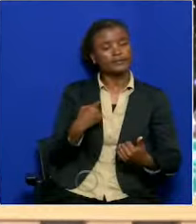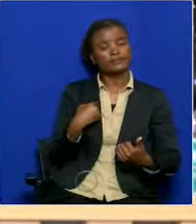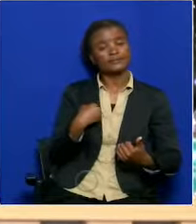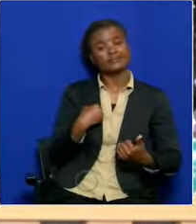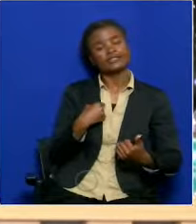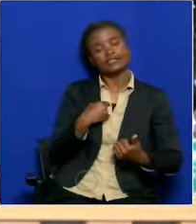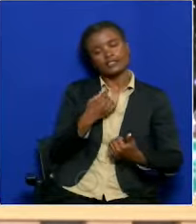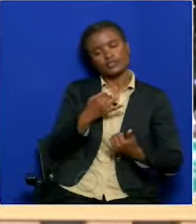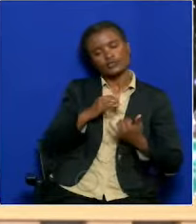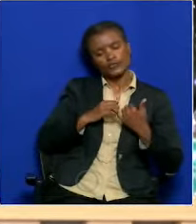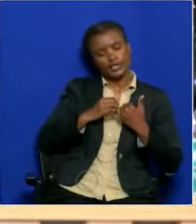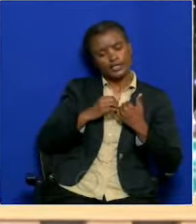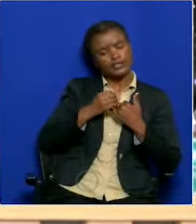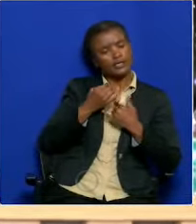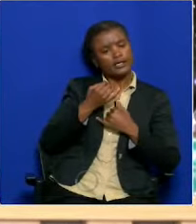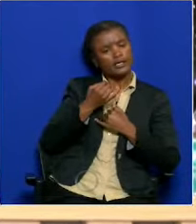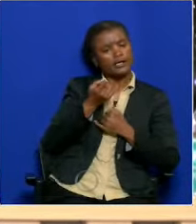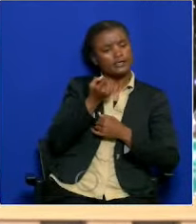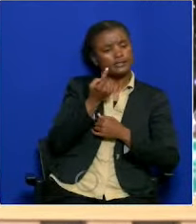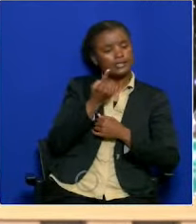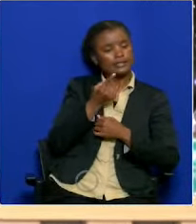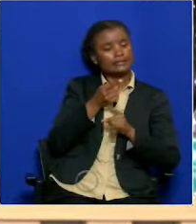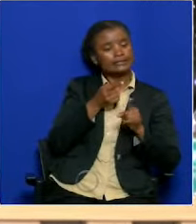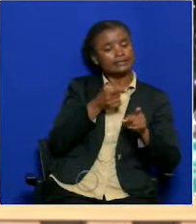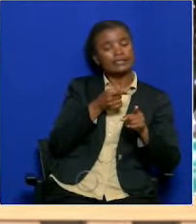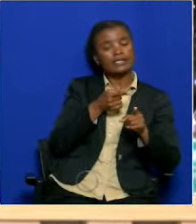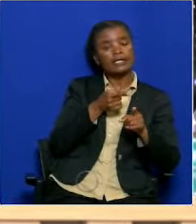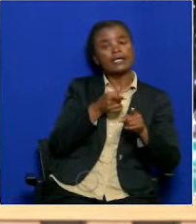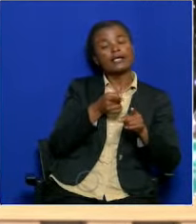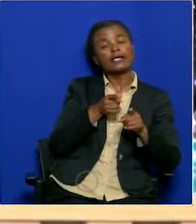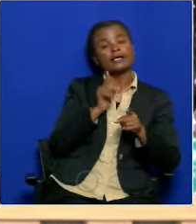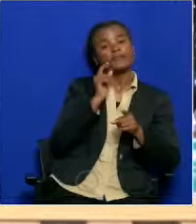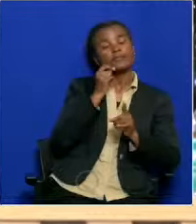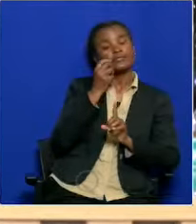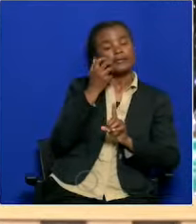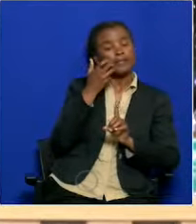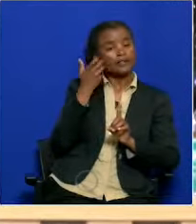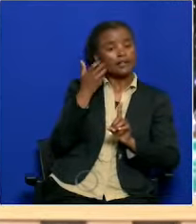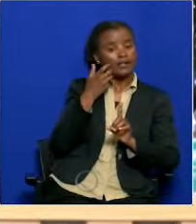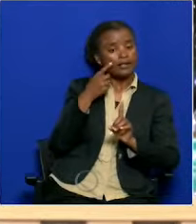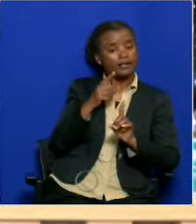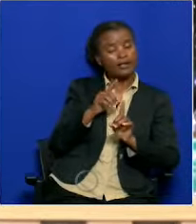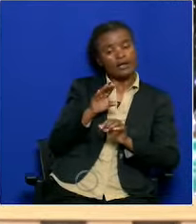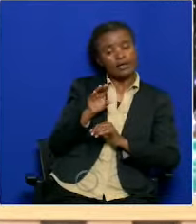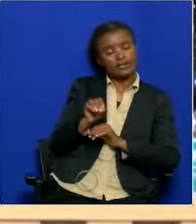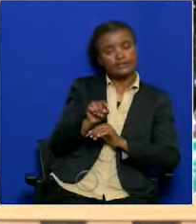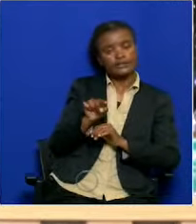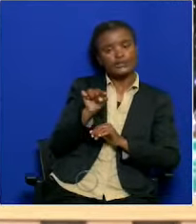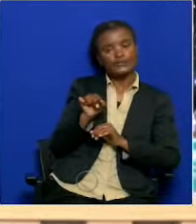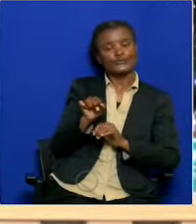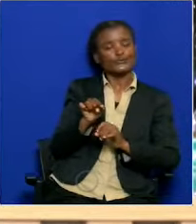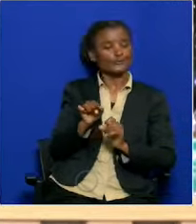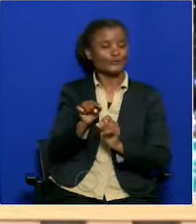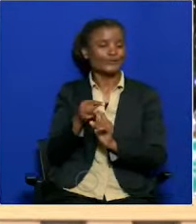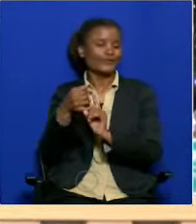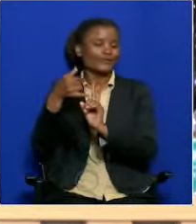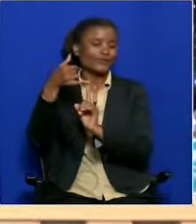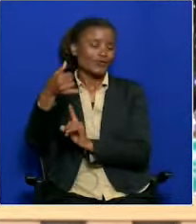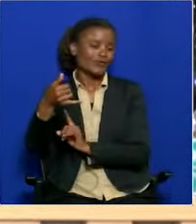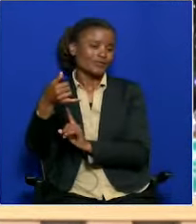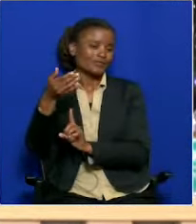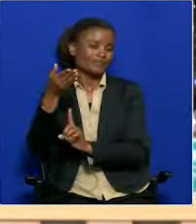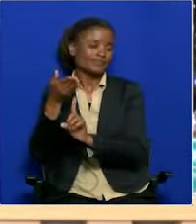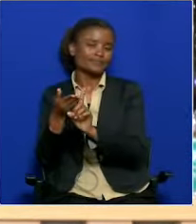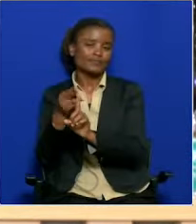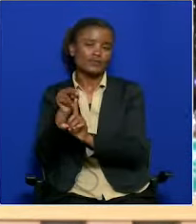communicated this to Sergeant Nkosi to do. Were you envisaging doing